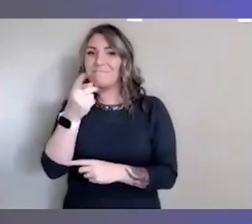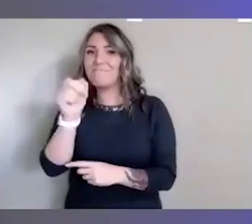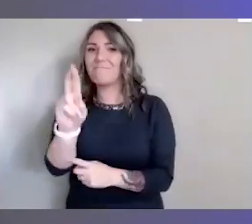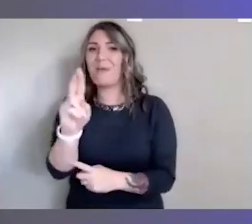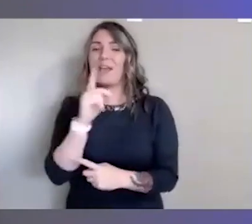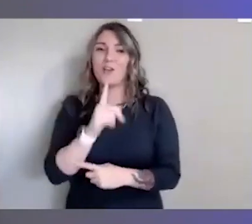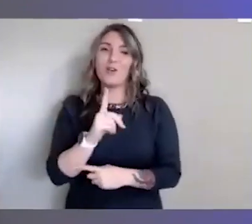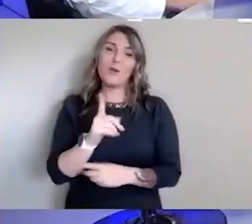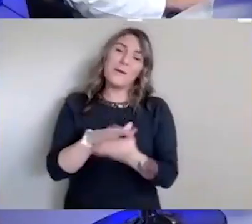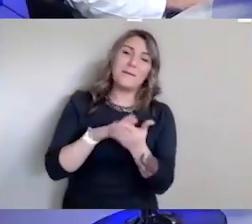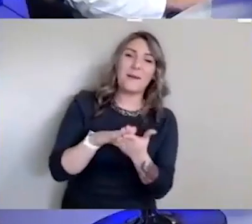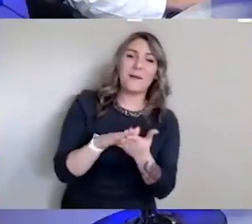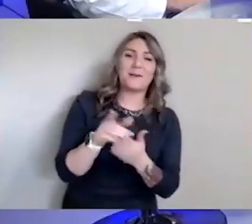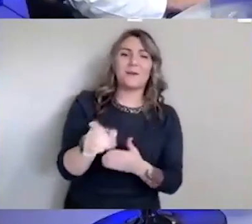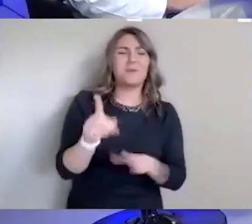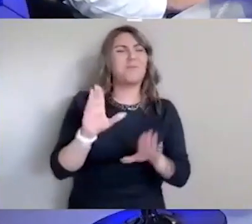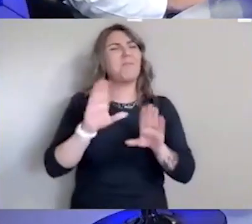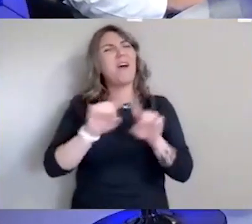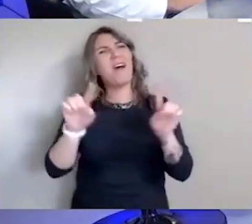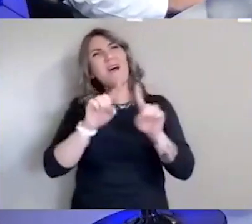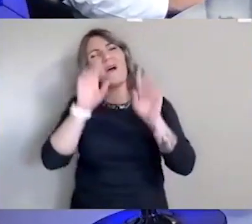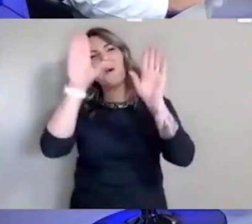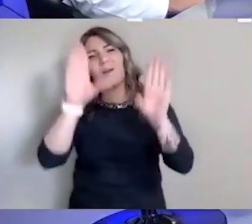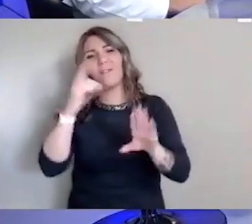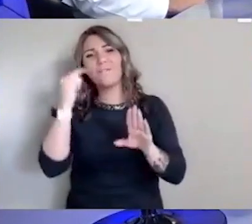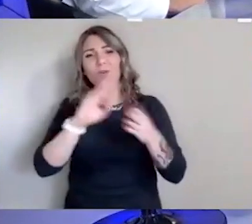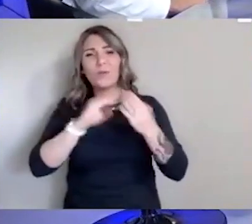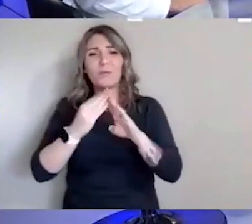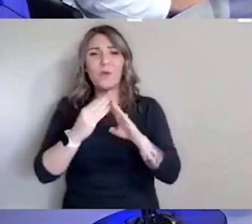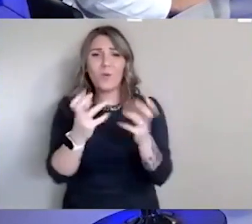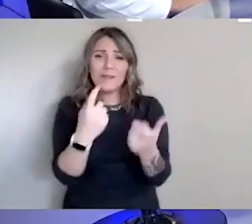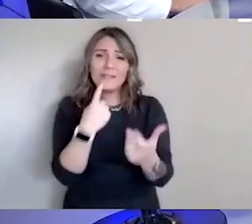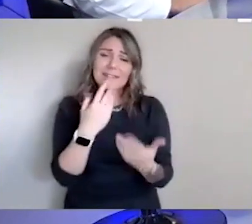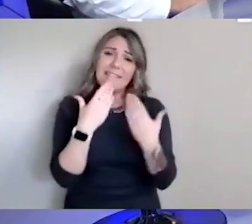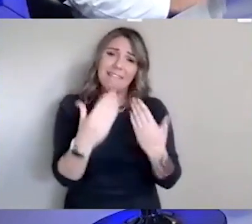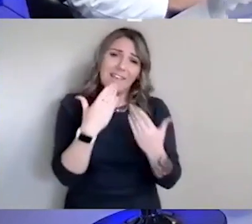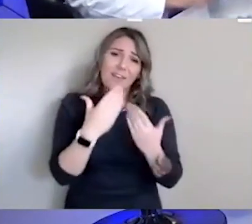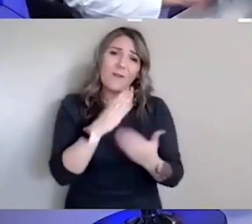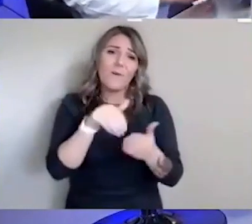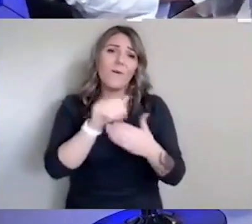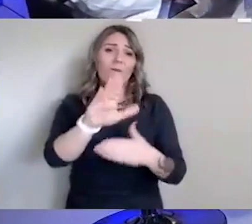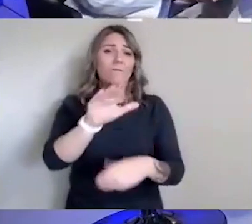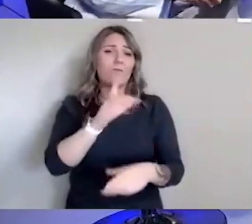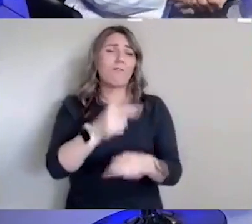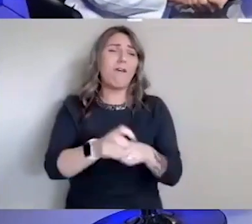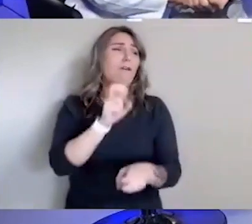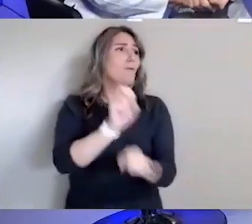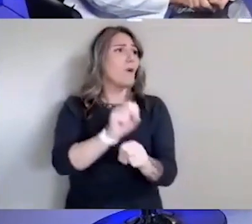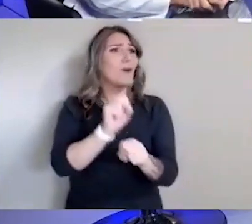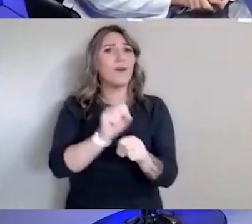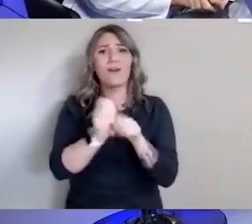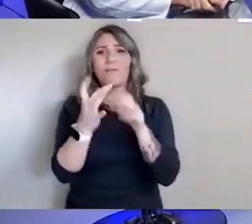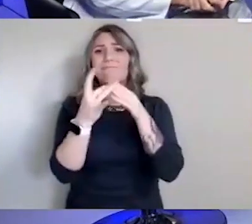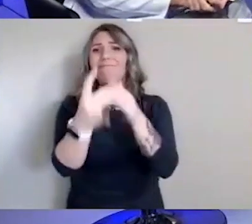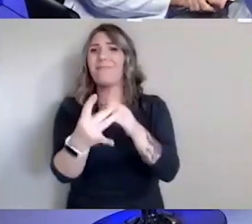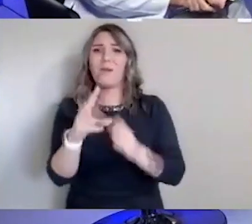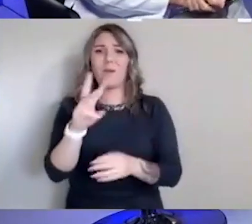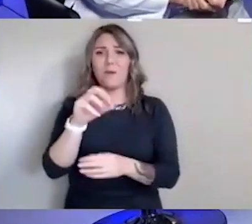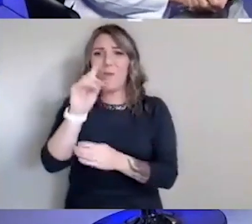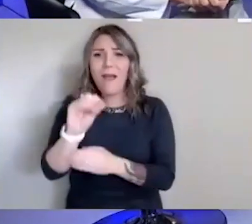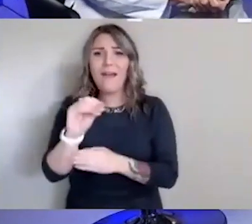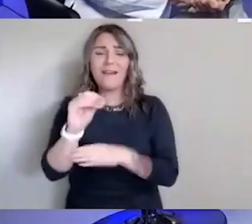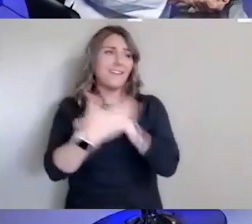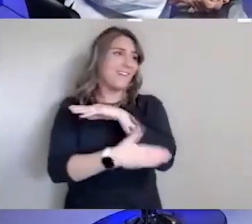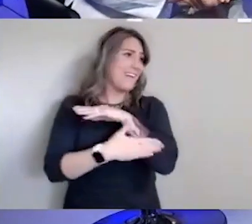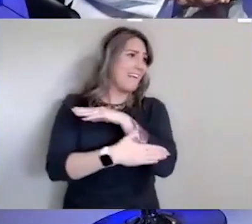to you, but you've just been so darn good for this community. I really want to say thank you for all the great work you've done in helping lead Wyandotte County Unified Government and our Core 4 and our